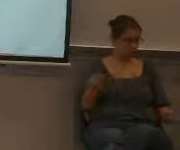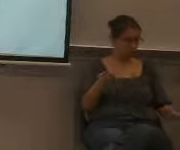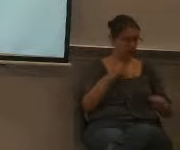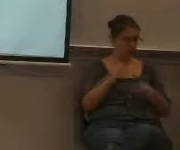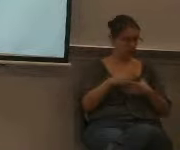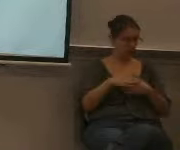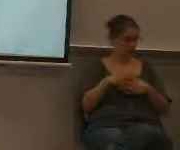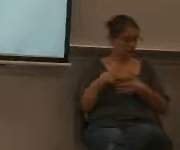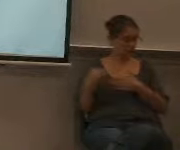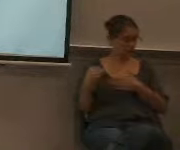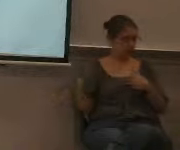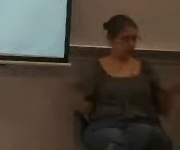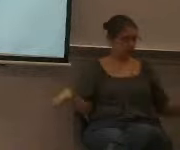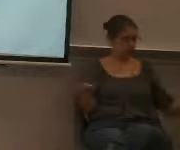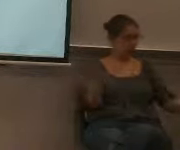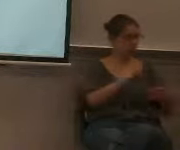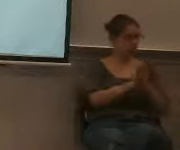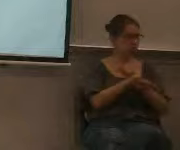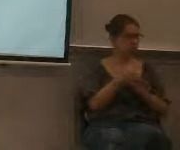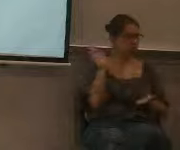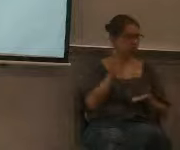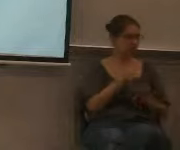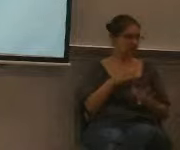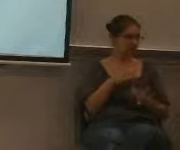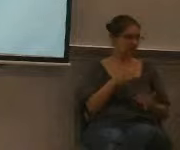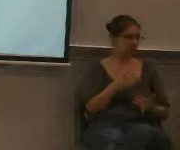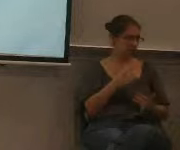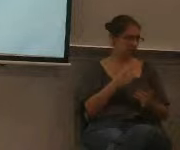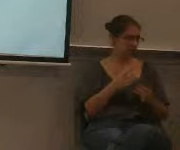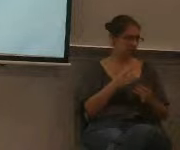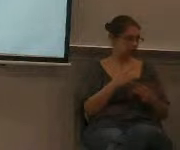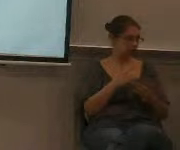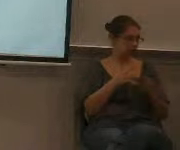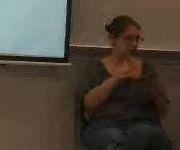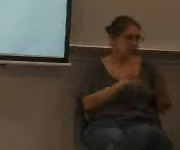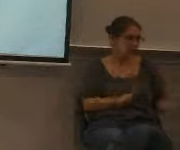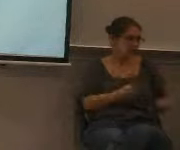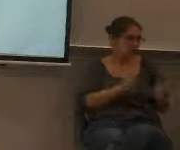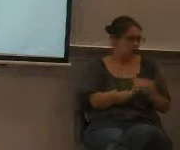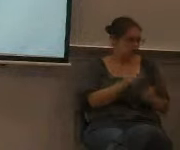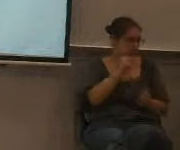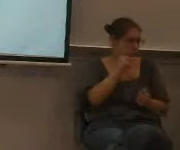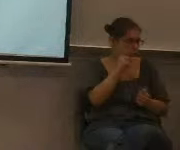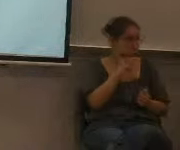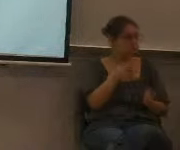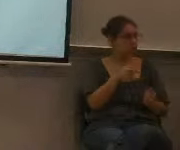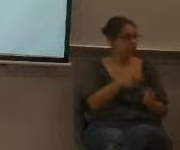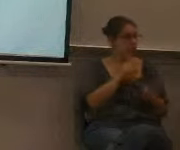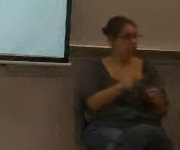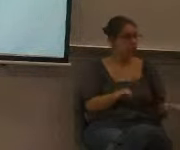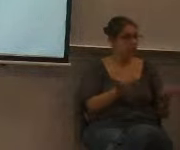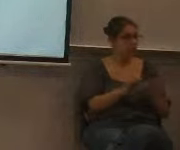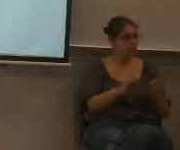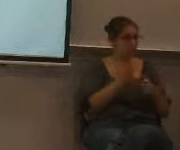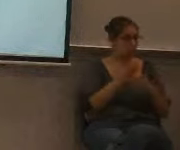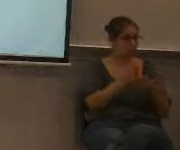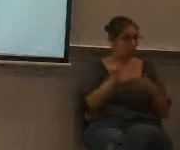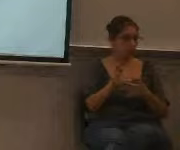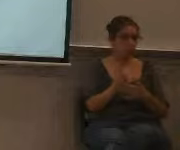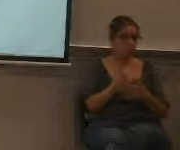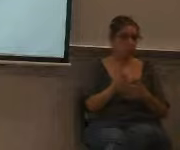the outside become less likely inundated. That's a central part of